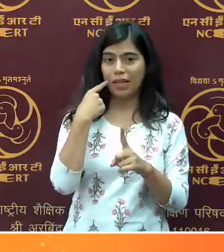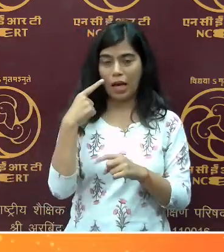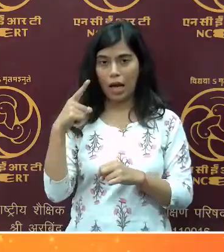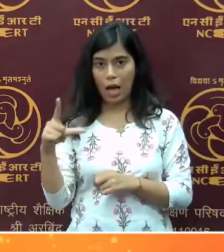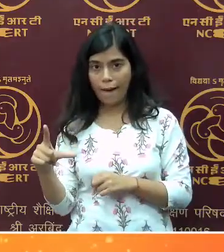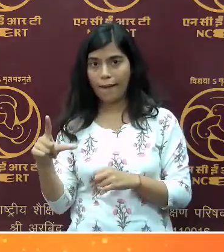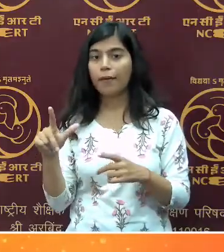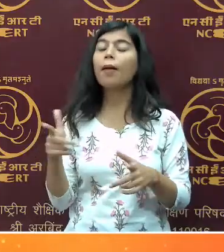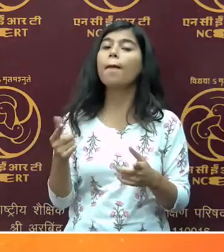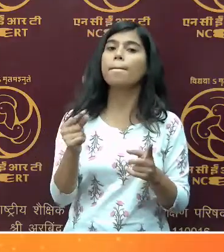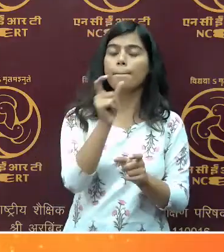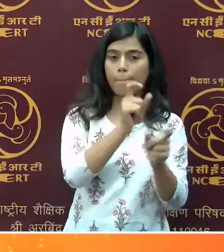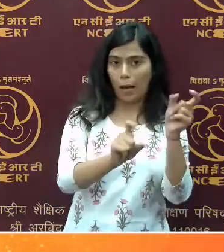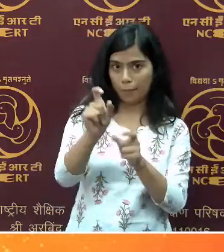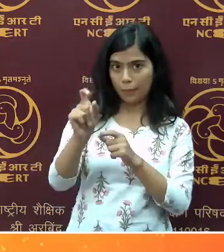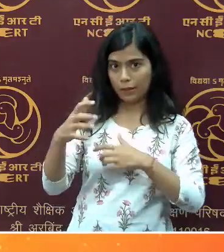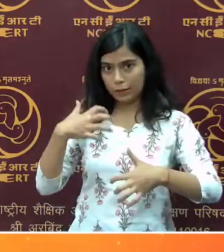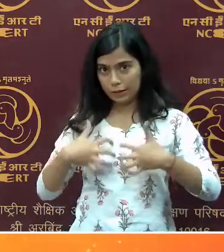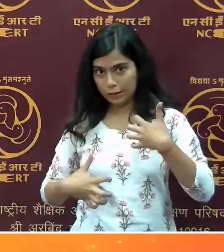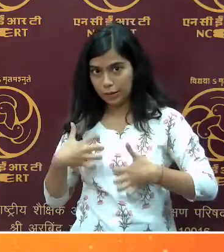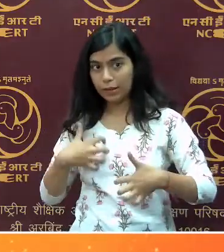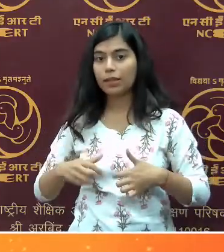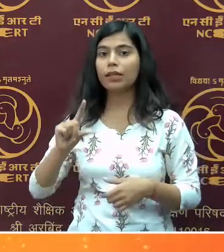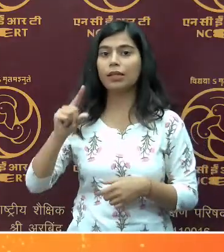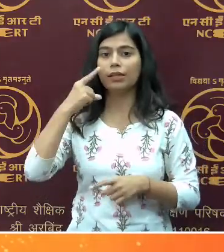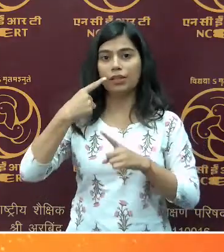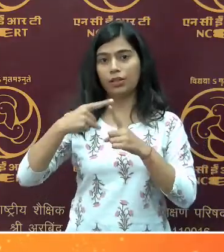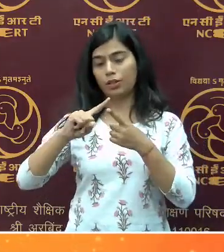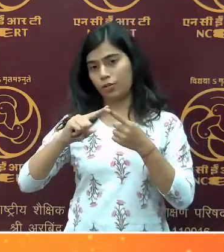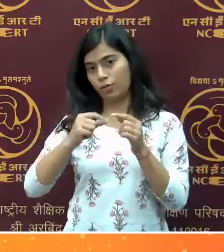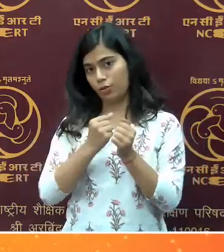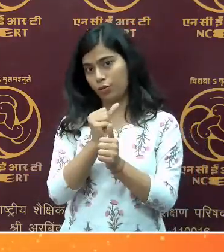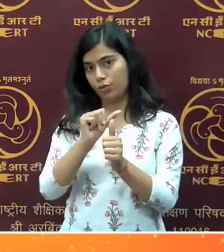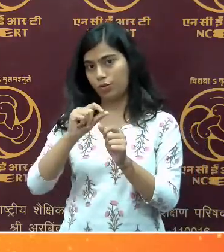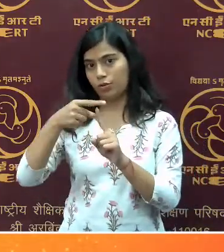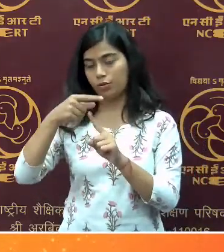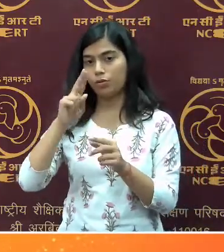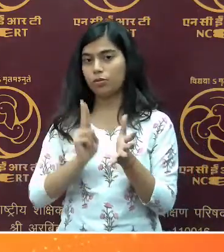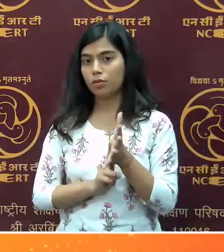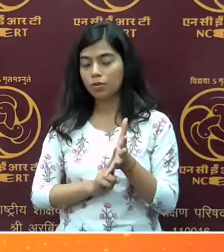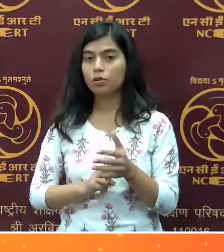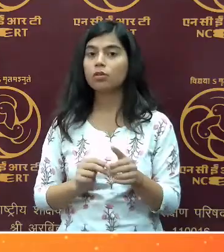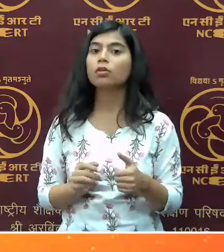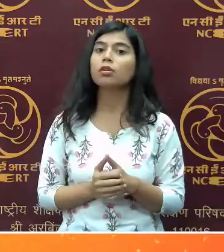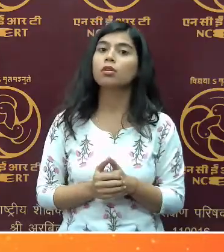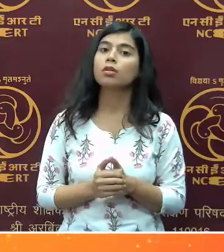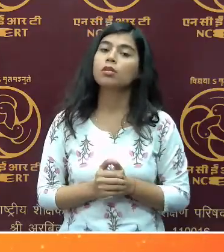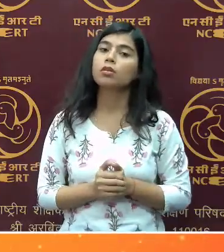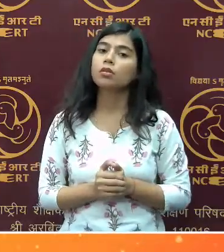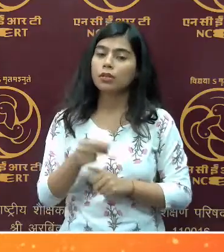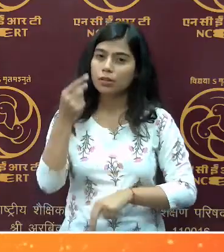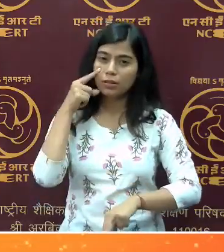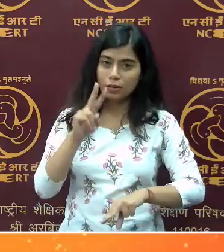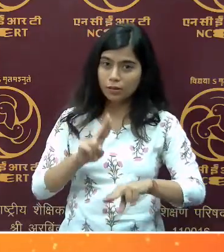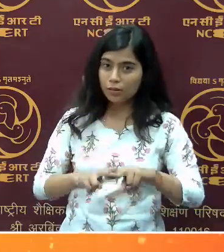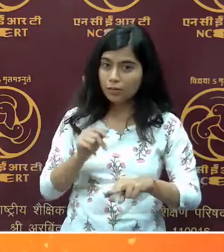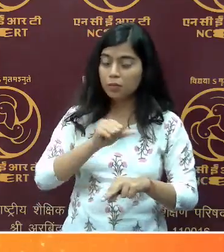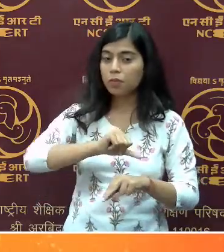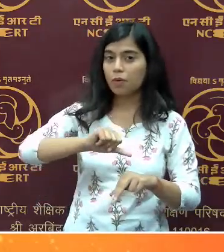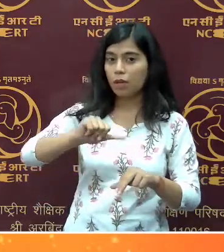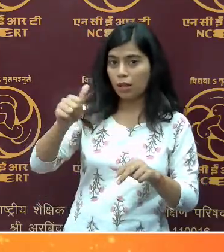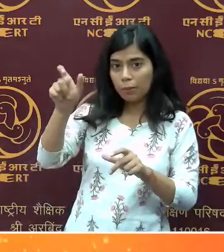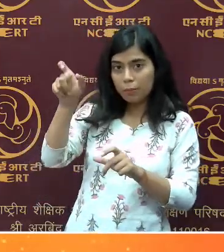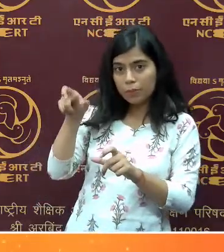interest litigation. So, where we have a rule for locus standi, if somebody is not able to